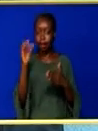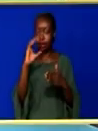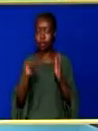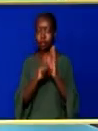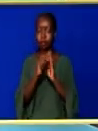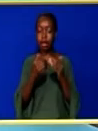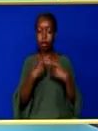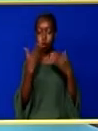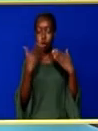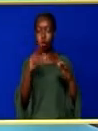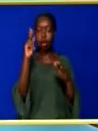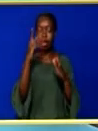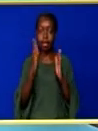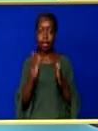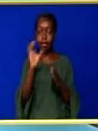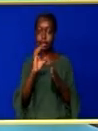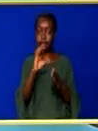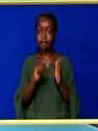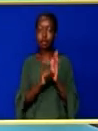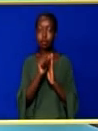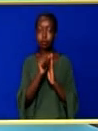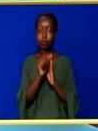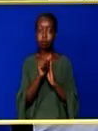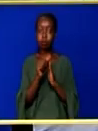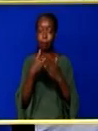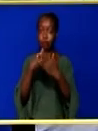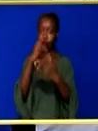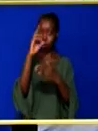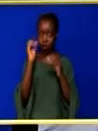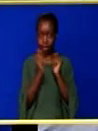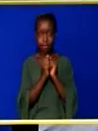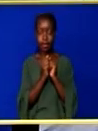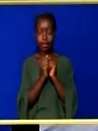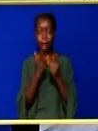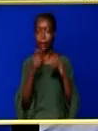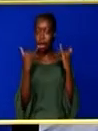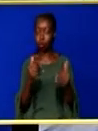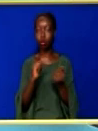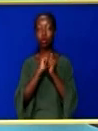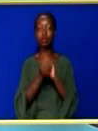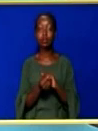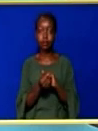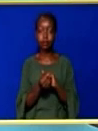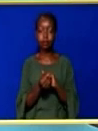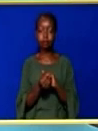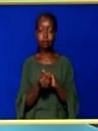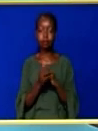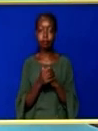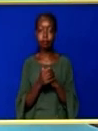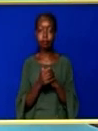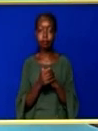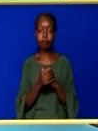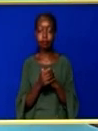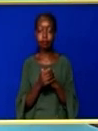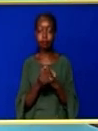you've lost the Kenyan one. So that's what's before 2010. Before 2010. Yes. They didn't allow dual citizenship. But once